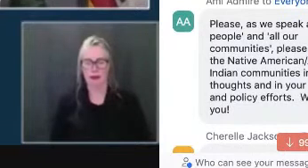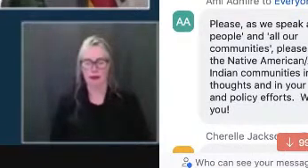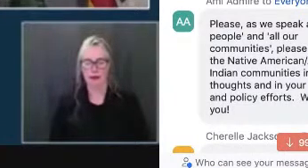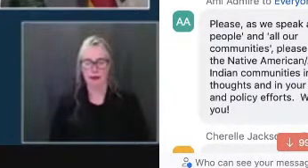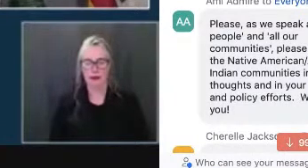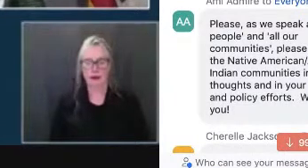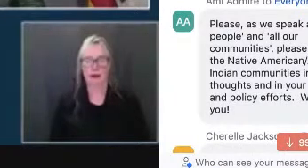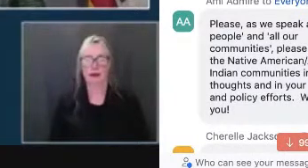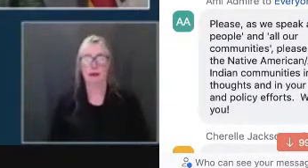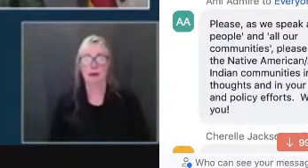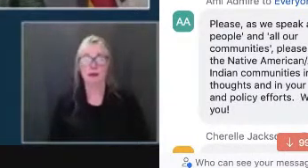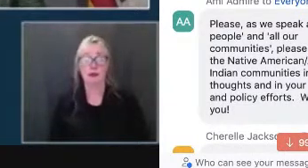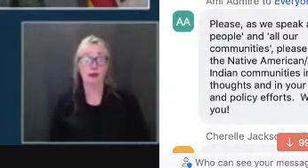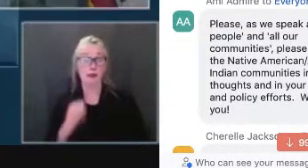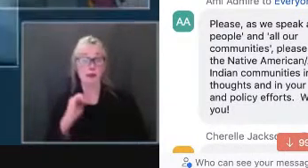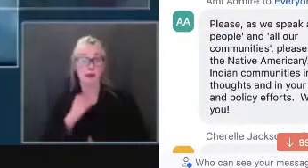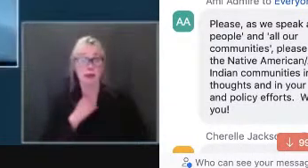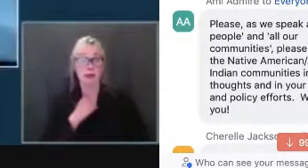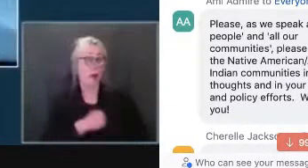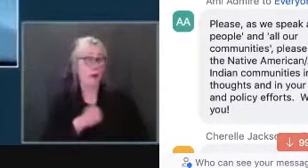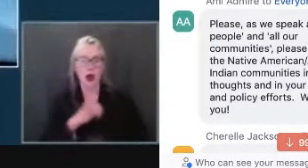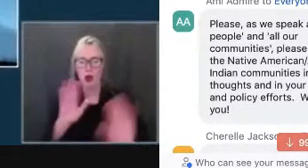My apologies, Mary Creasman.